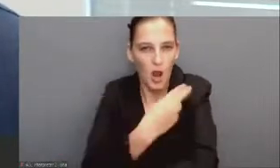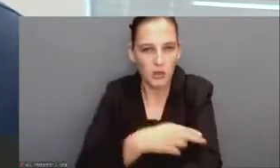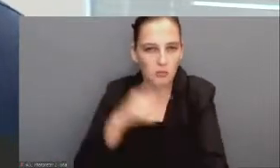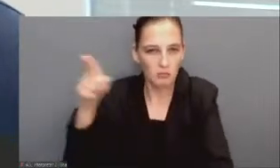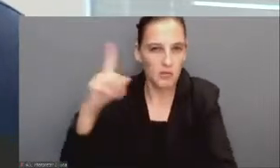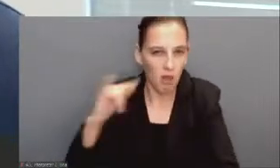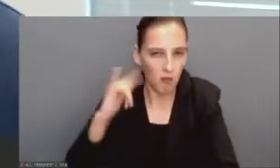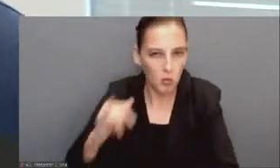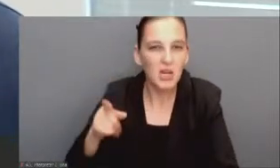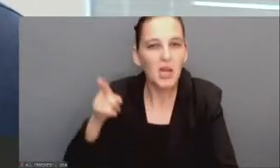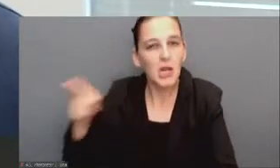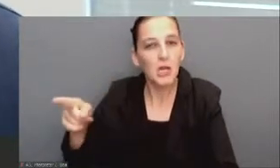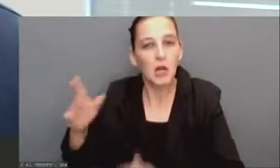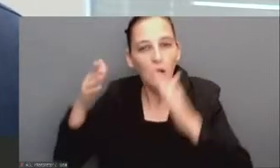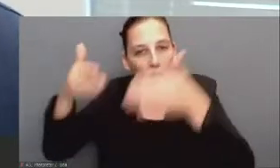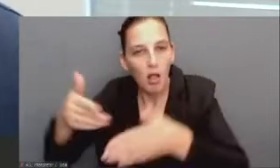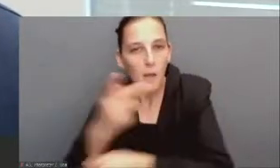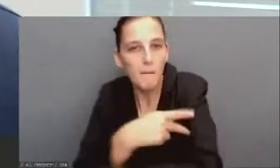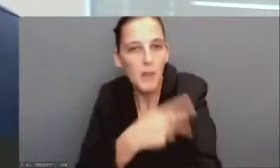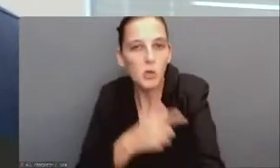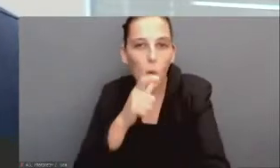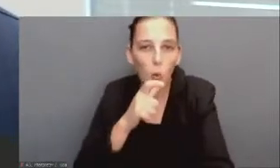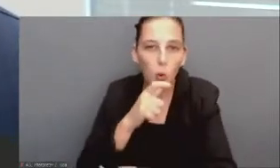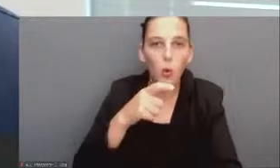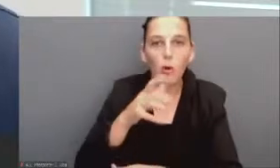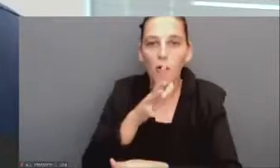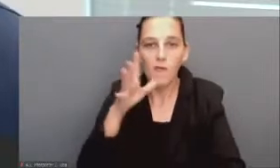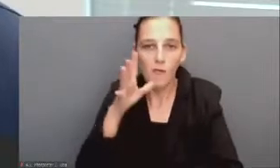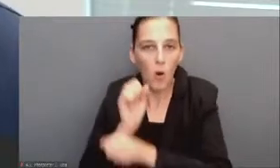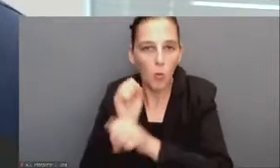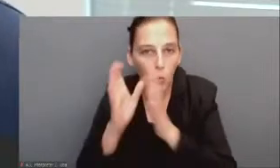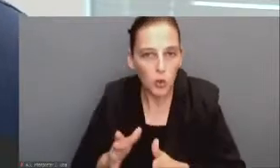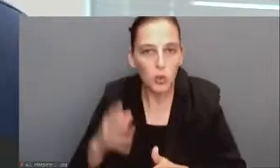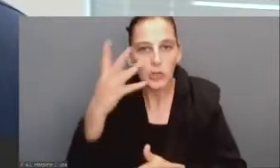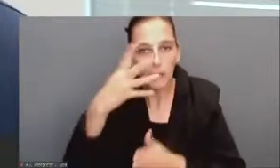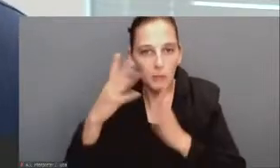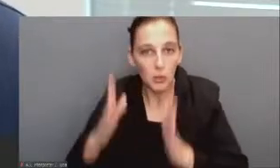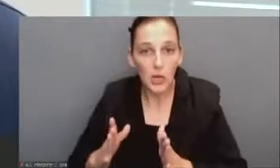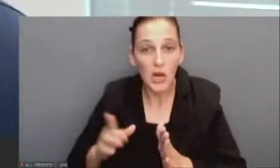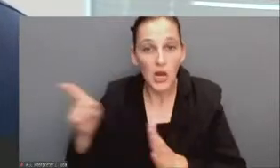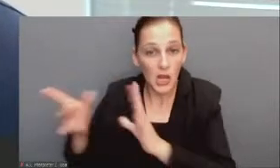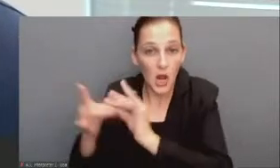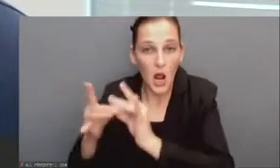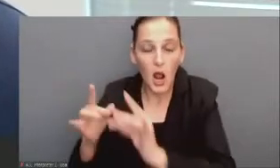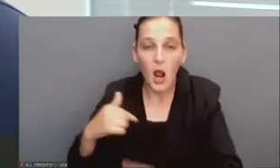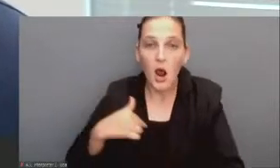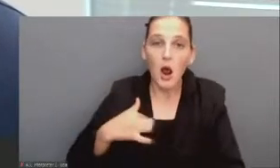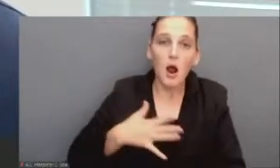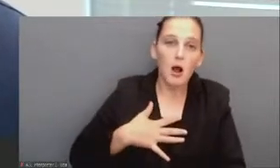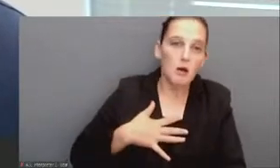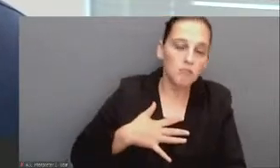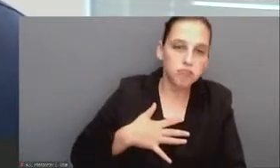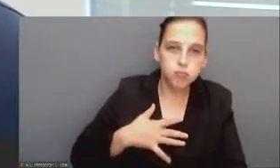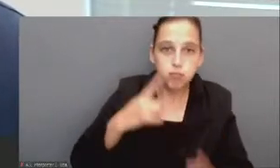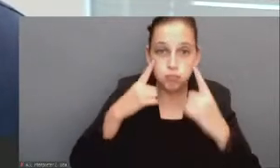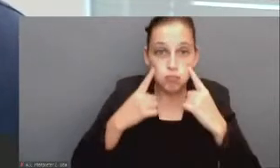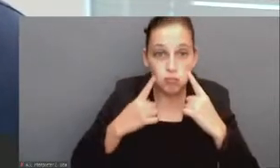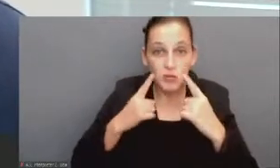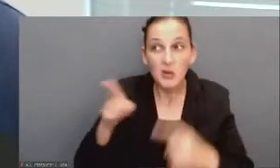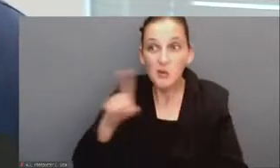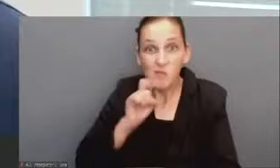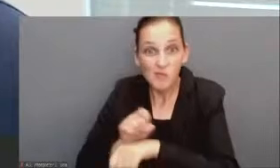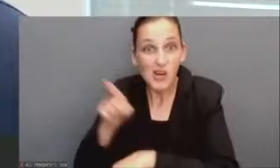many immigrant and farm worker communities. And I was brought to the edge of tears. They literally had to beg and borrow